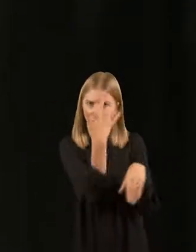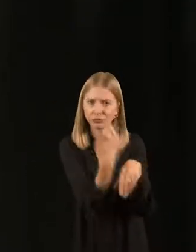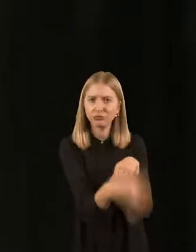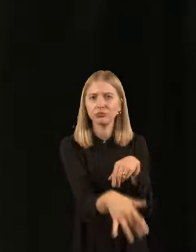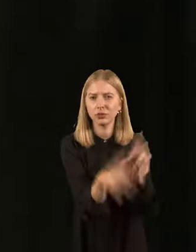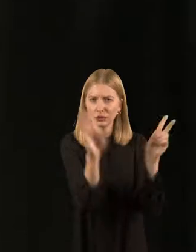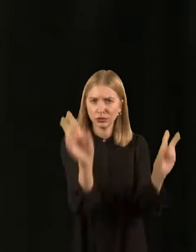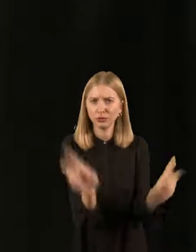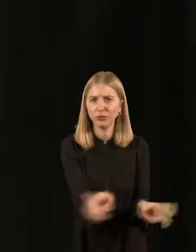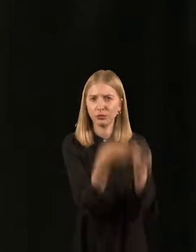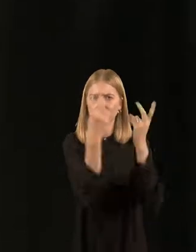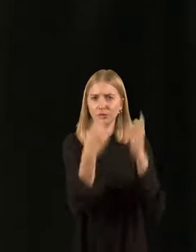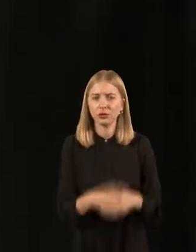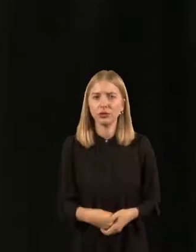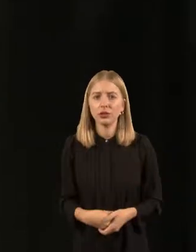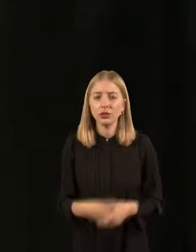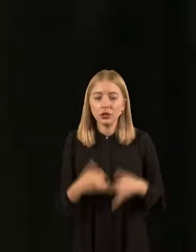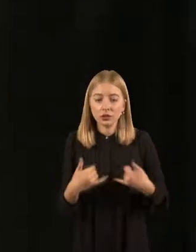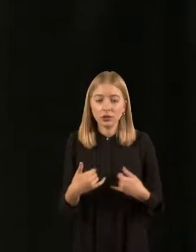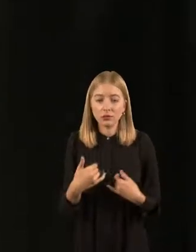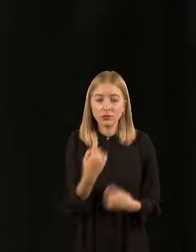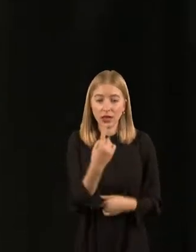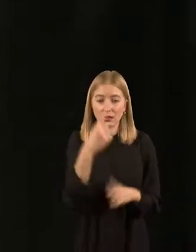are revising